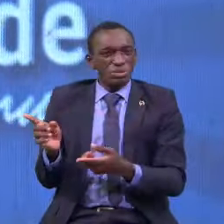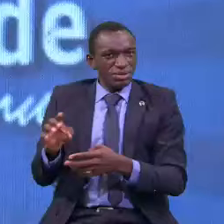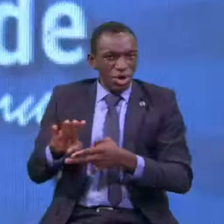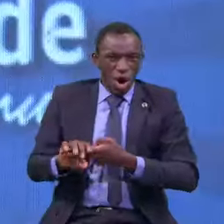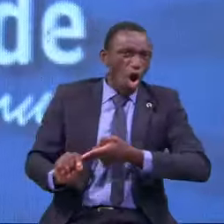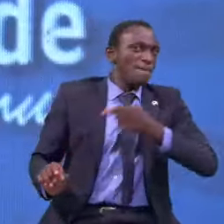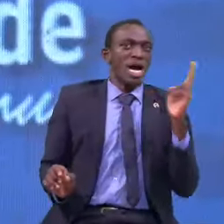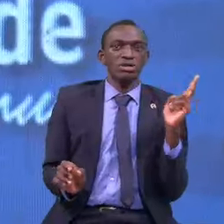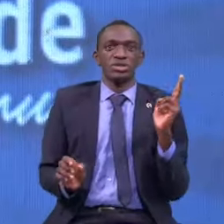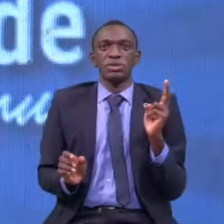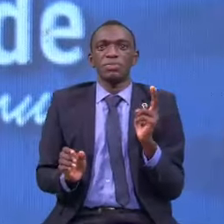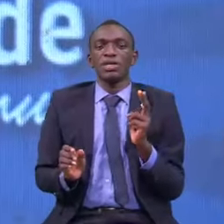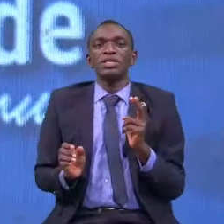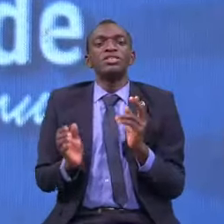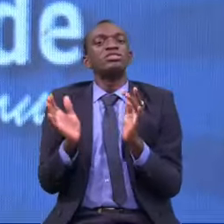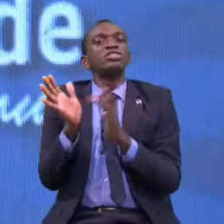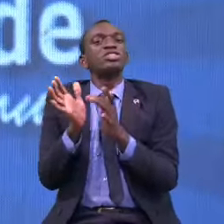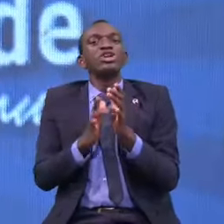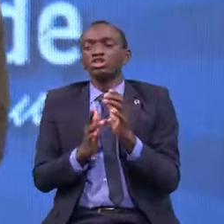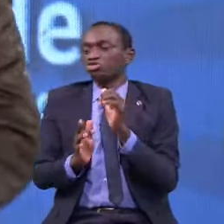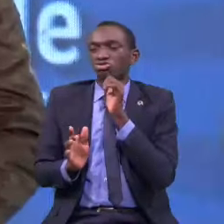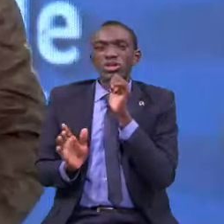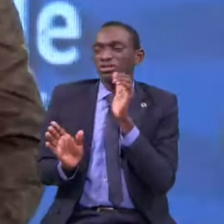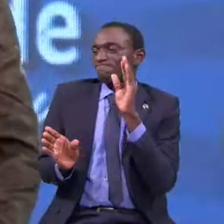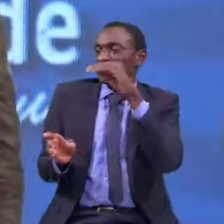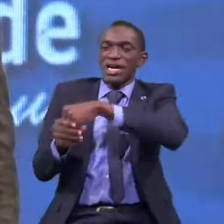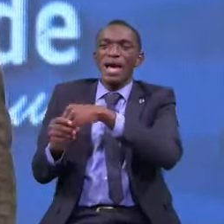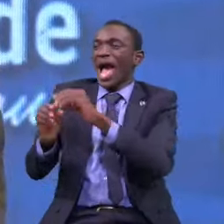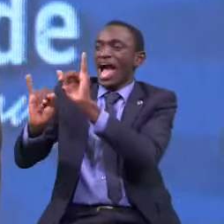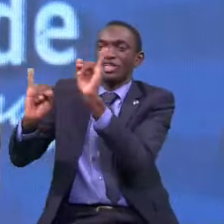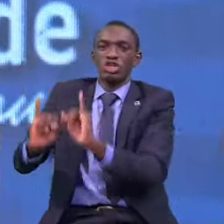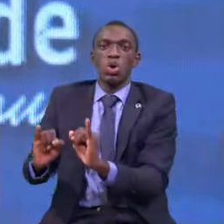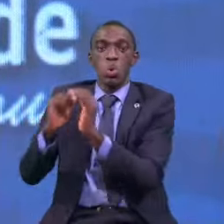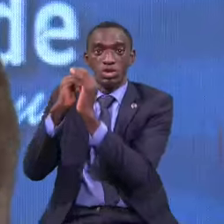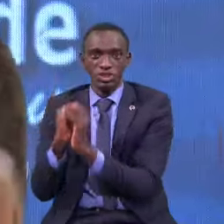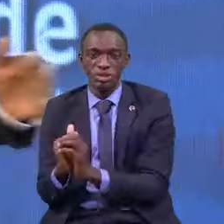Christ is not in idol worship. Come out.